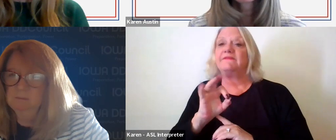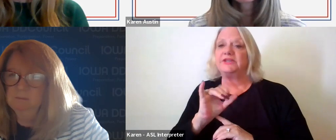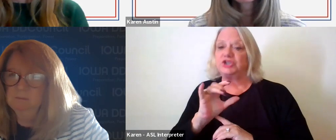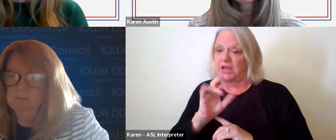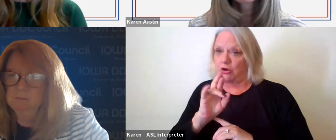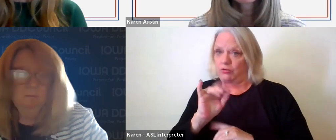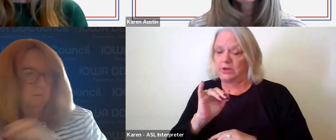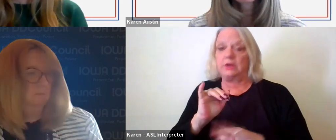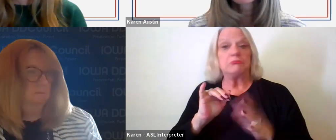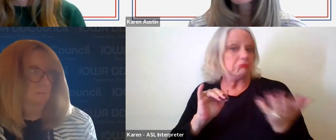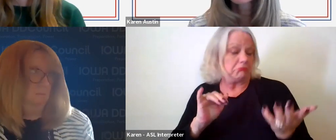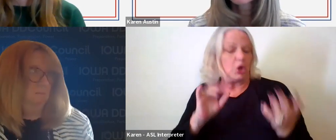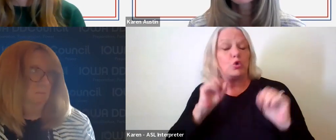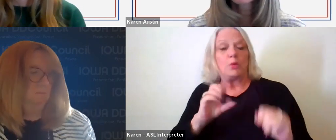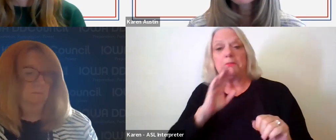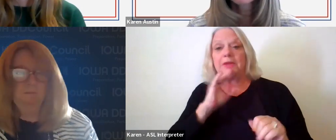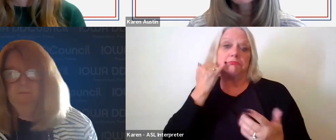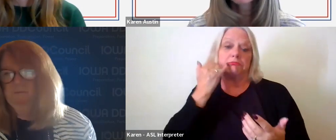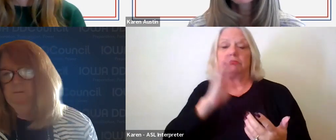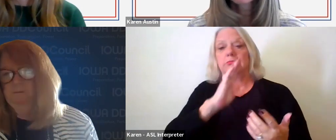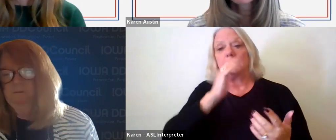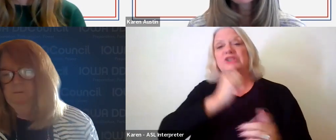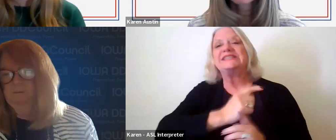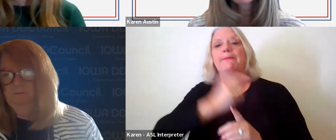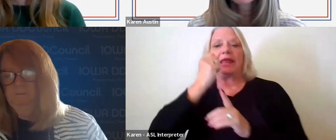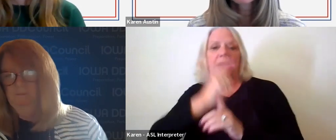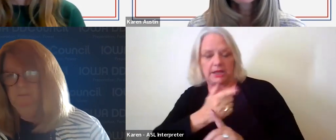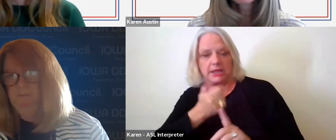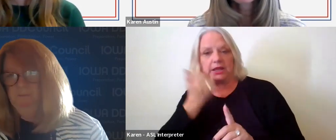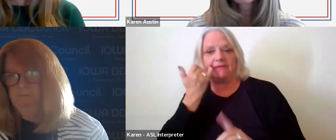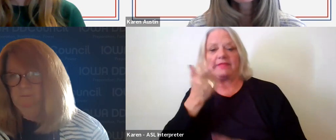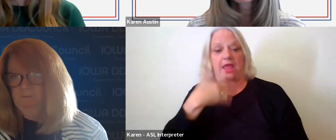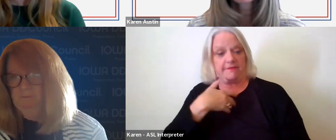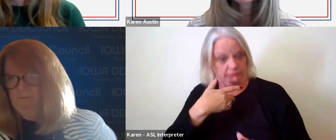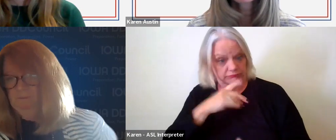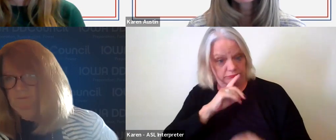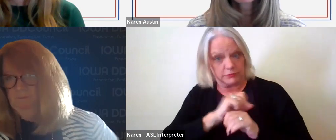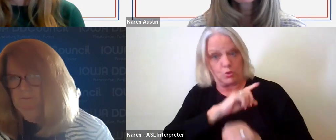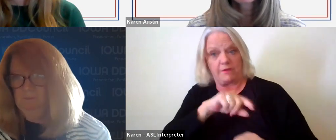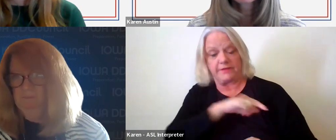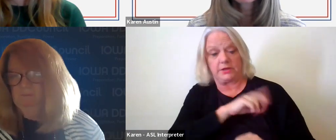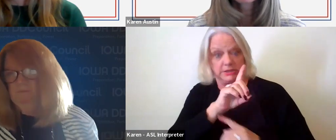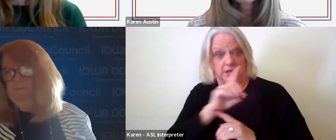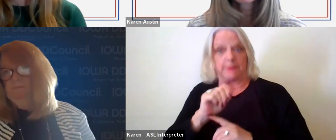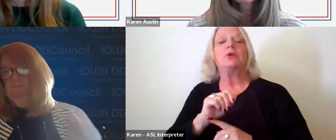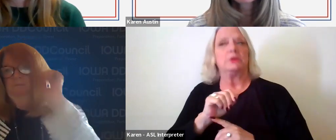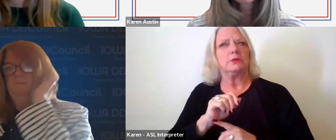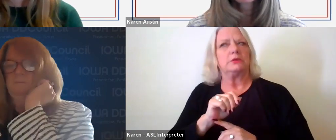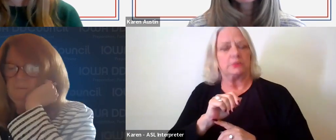So if it could be the sibling who has a qualified disability, that would be able to. And I know